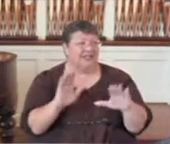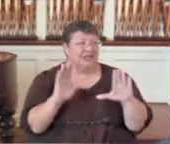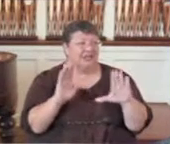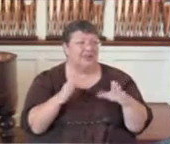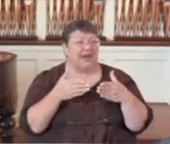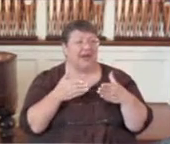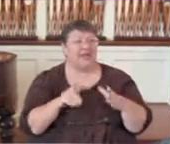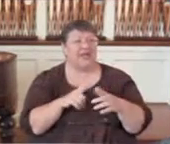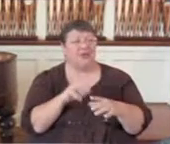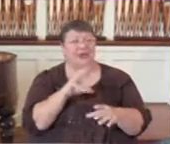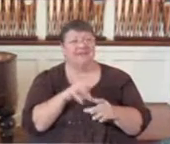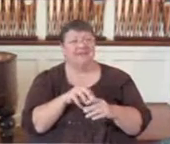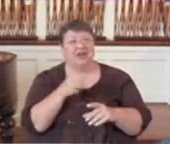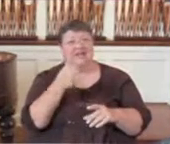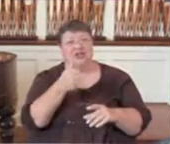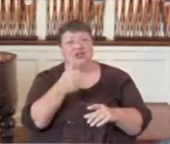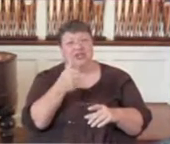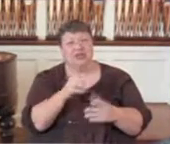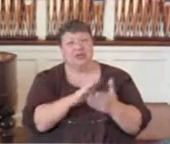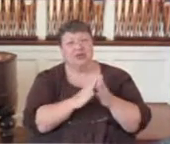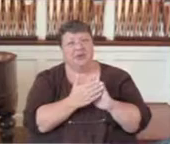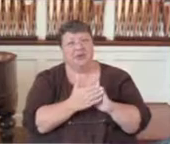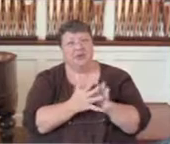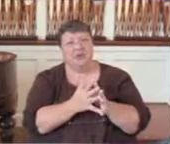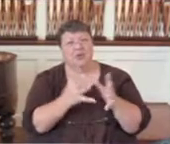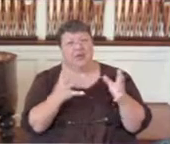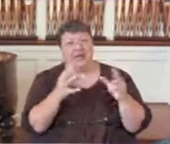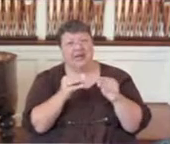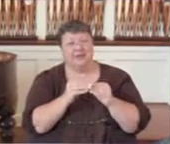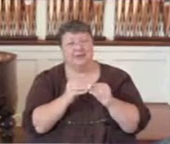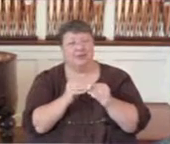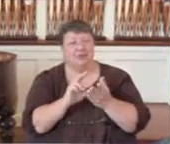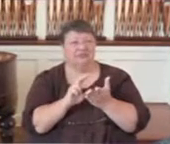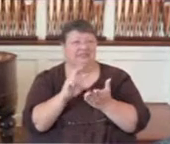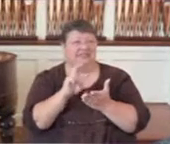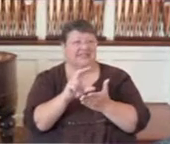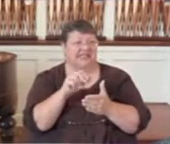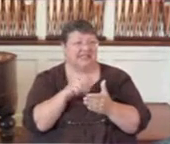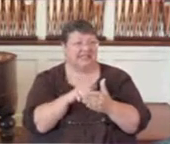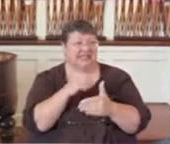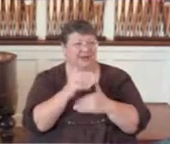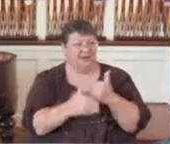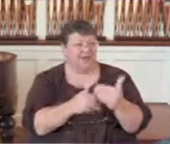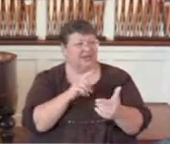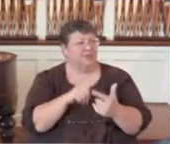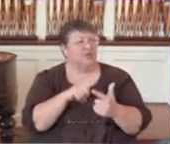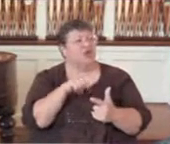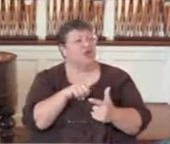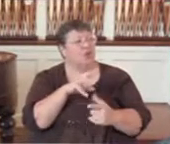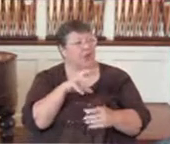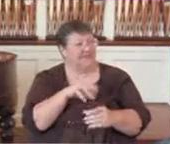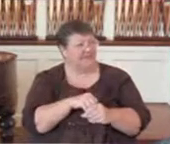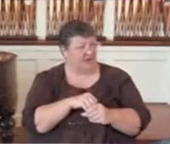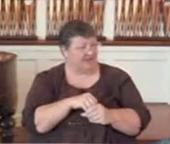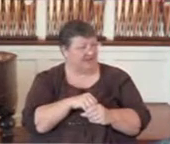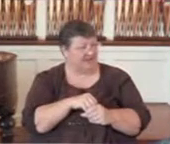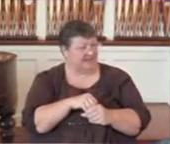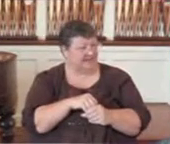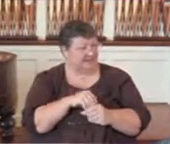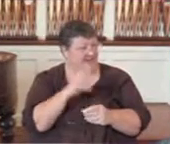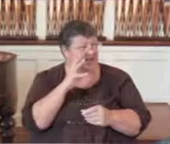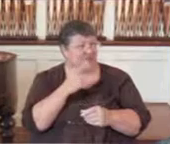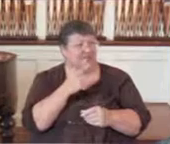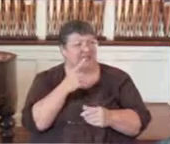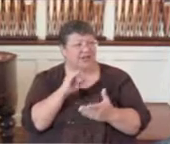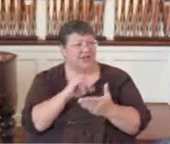great way to involve yourself. You become way more vested in the process when you are involved. I will tell